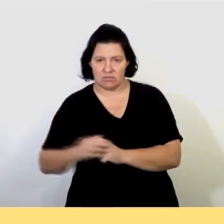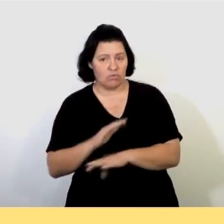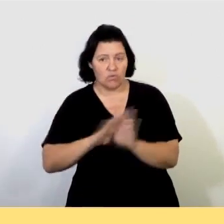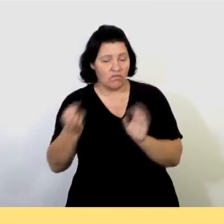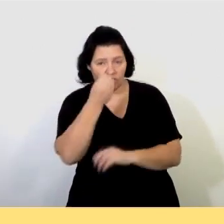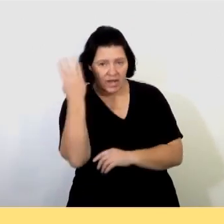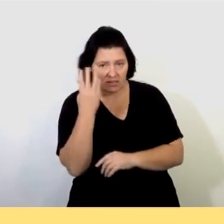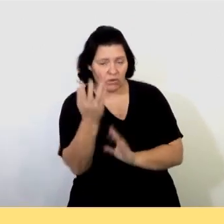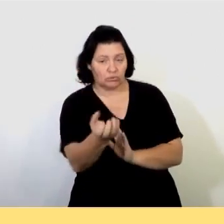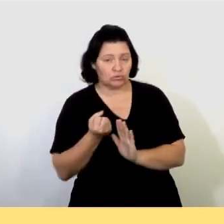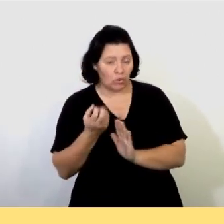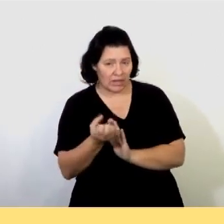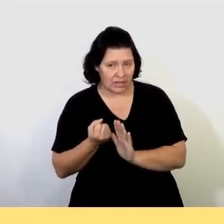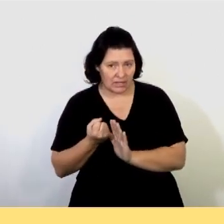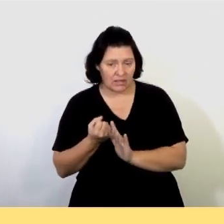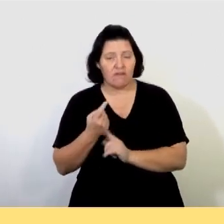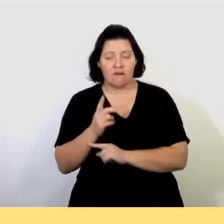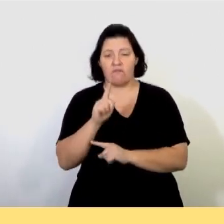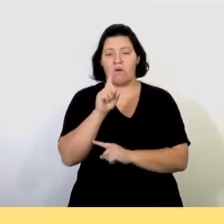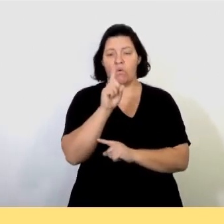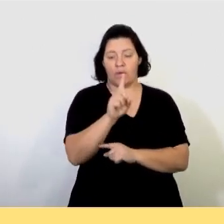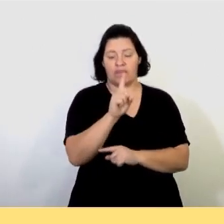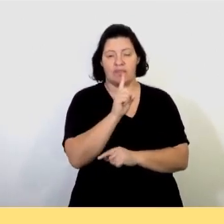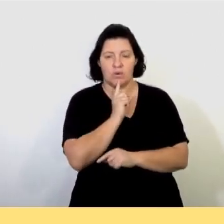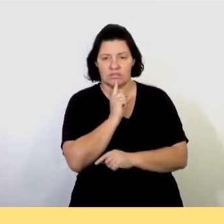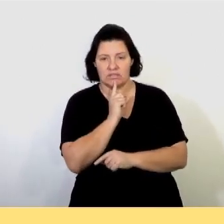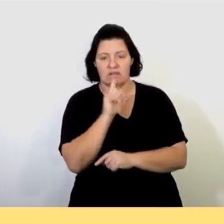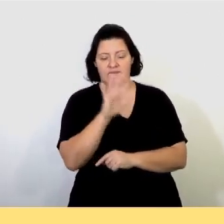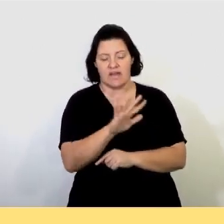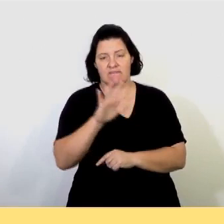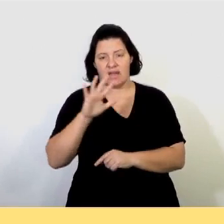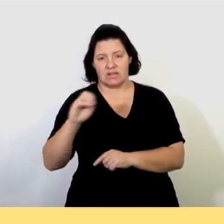178,000. Don't forget the drawings of